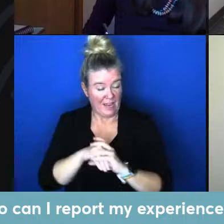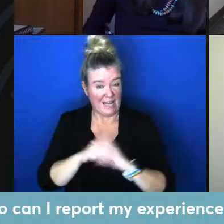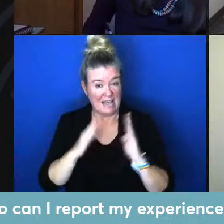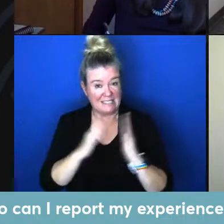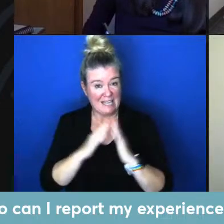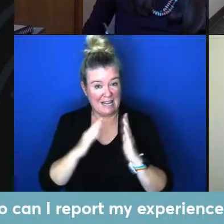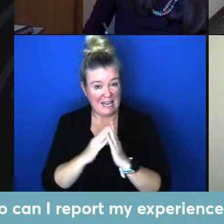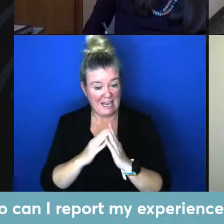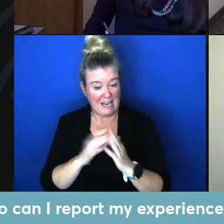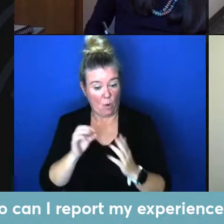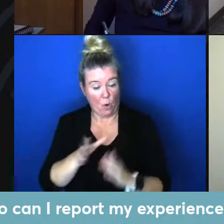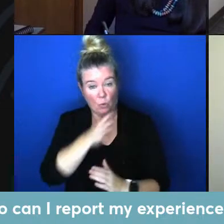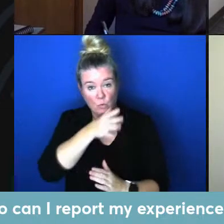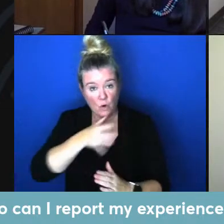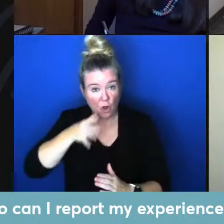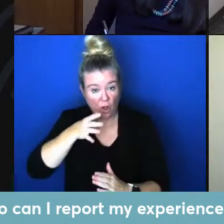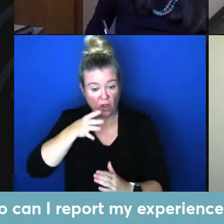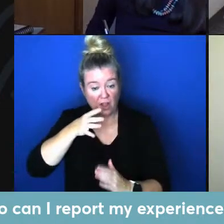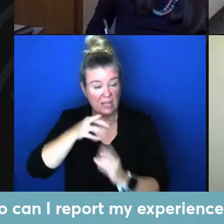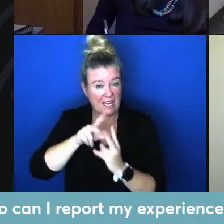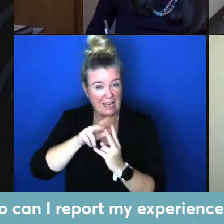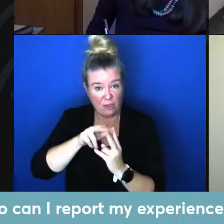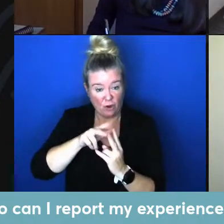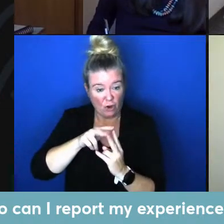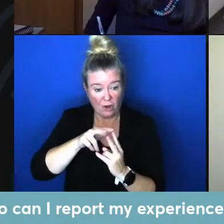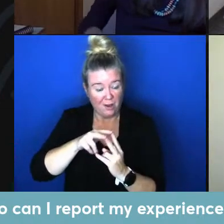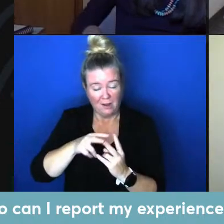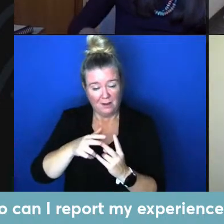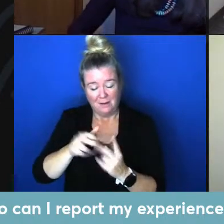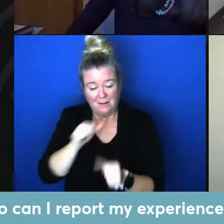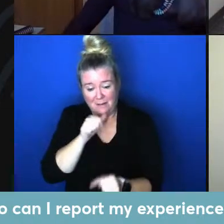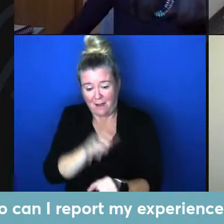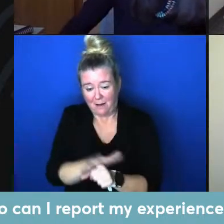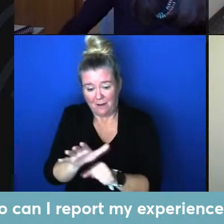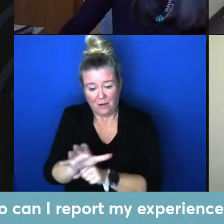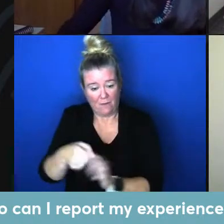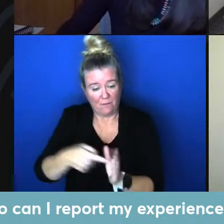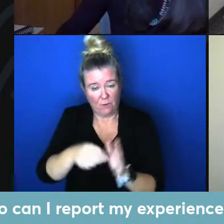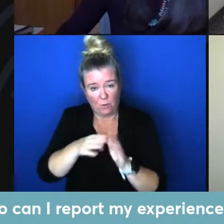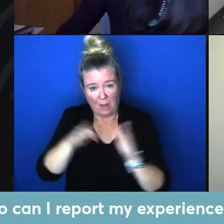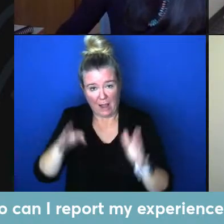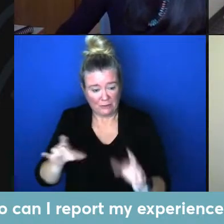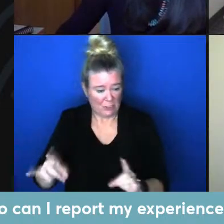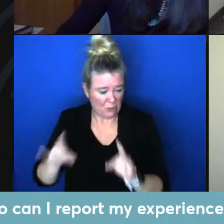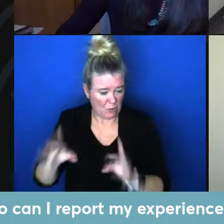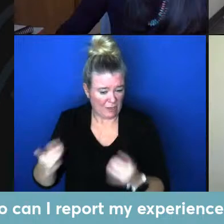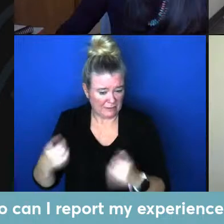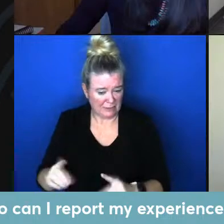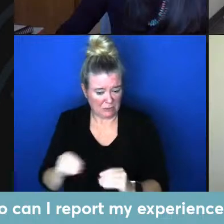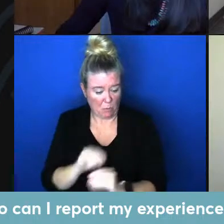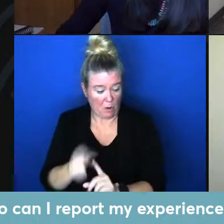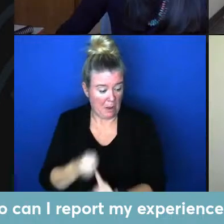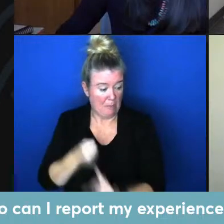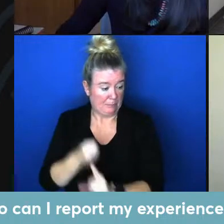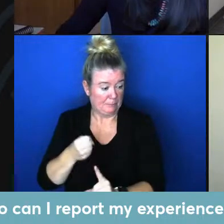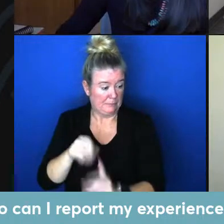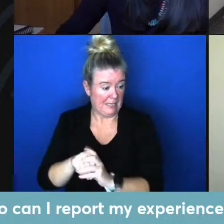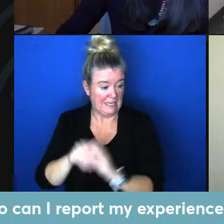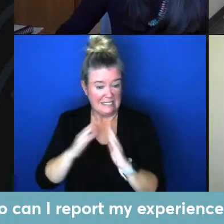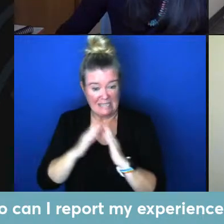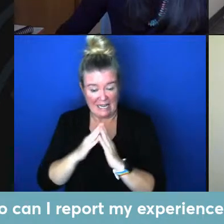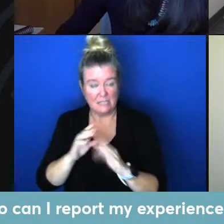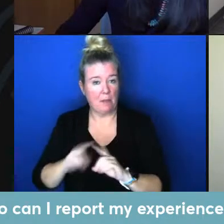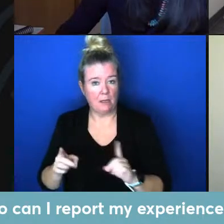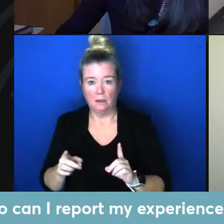rural location, as I said, that the lack of affordable or the affordable housing crisis used to be more acute in our cities, and it still is,